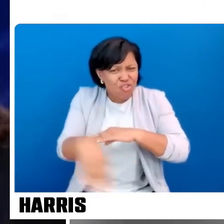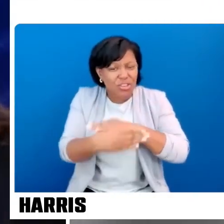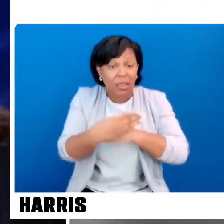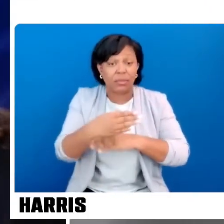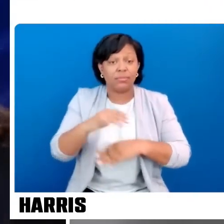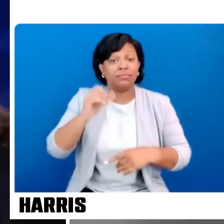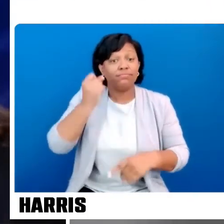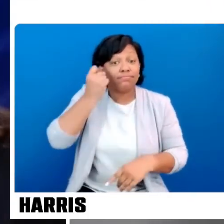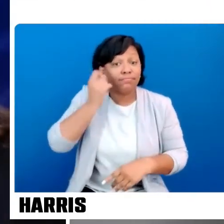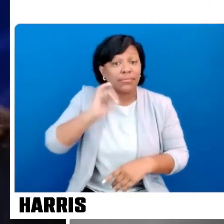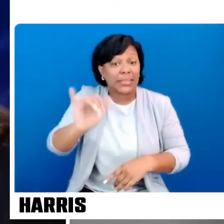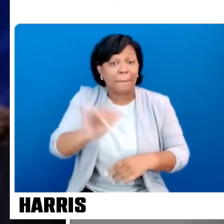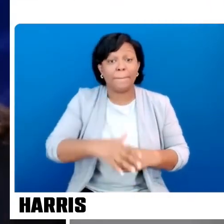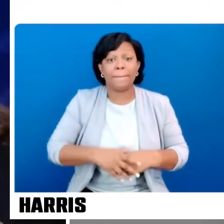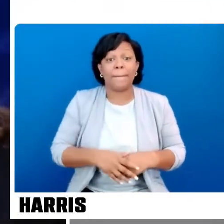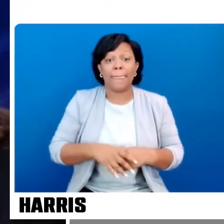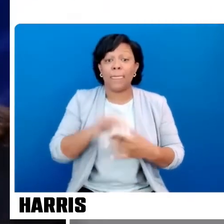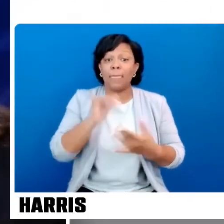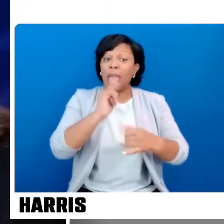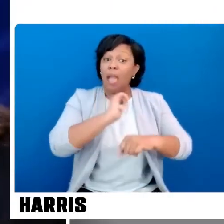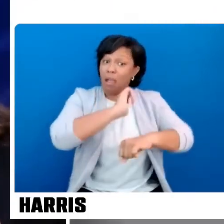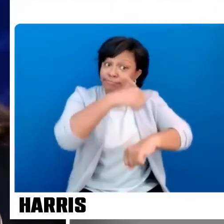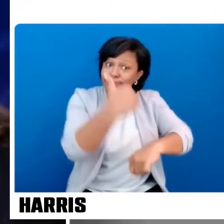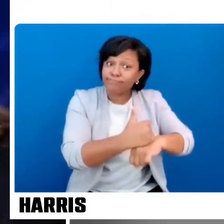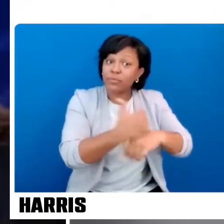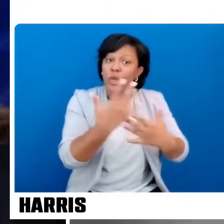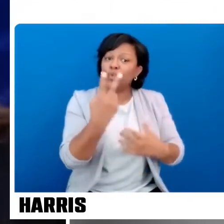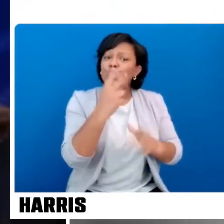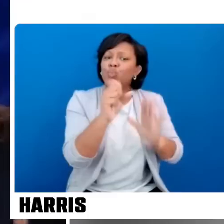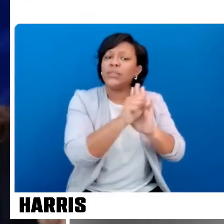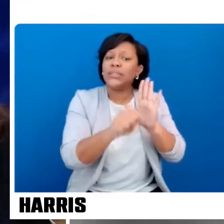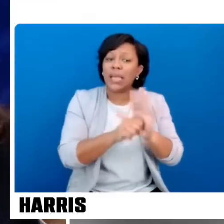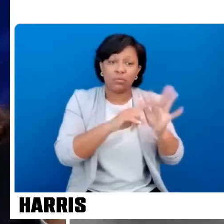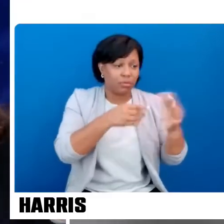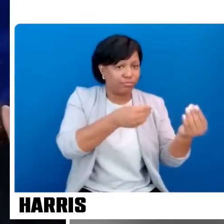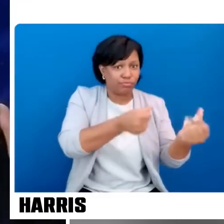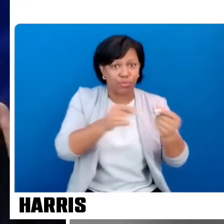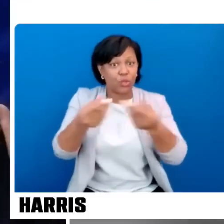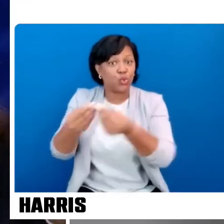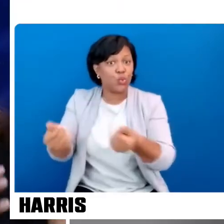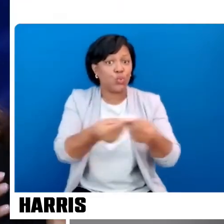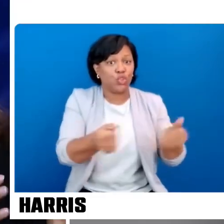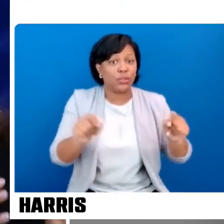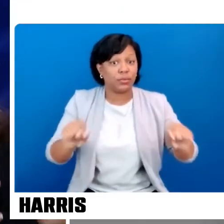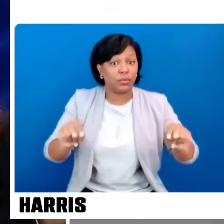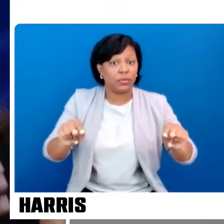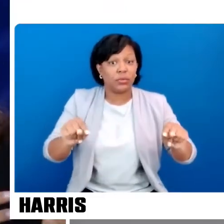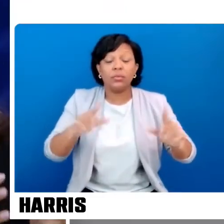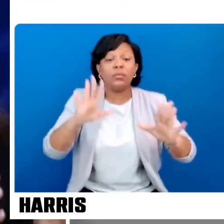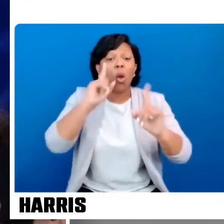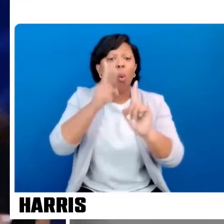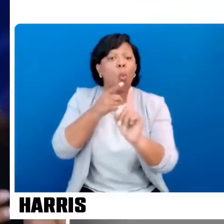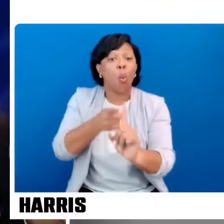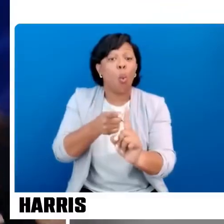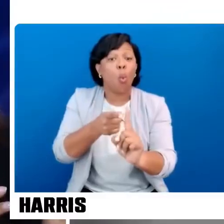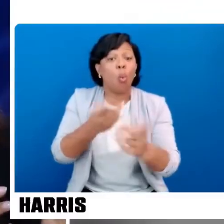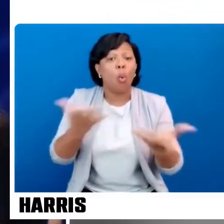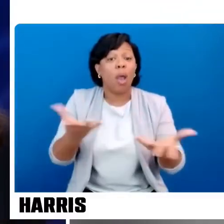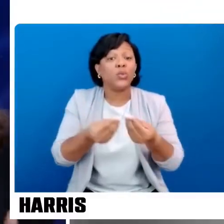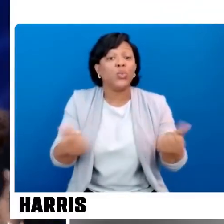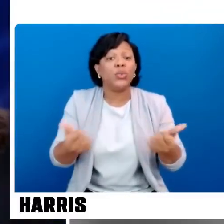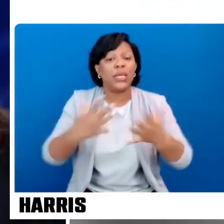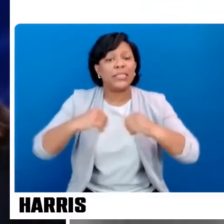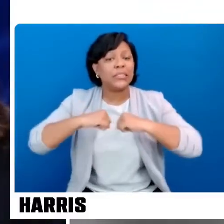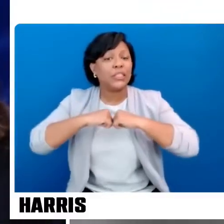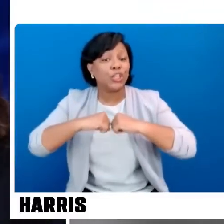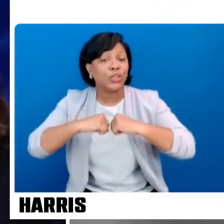for a two-state solution. And in that solution, there must be security for the Israeli people and Israel,